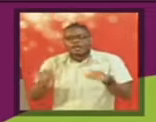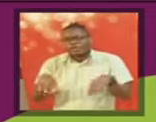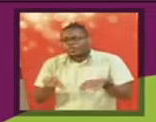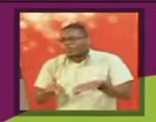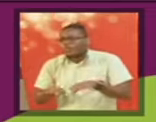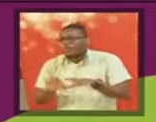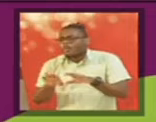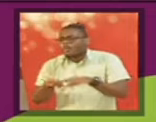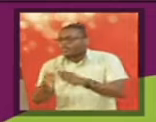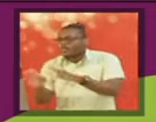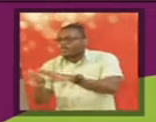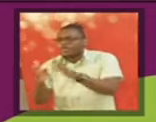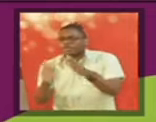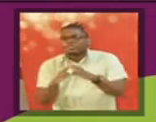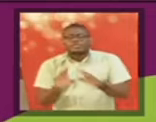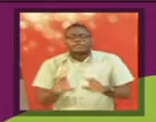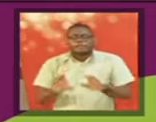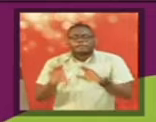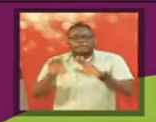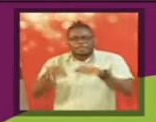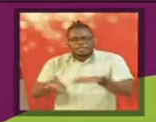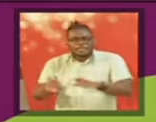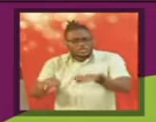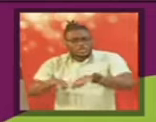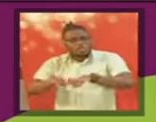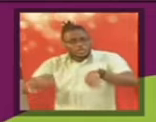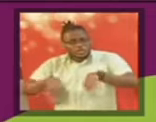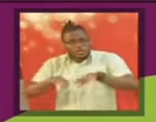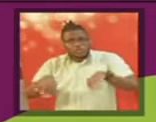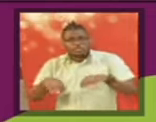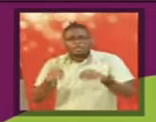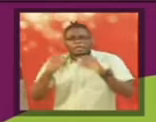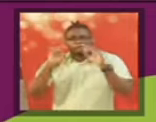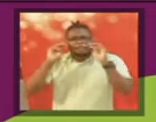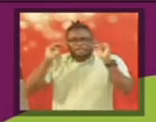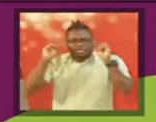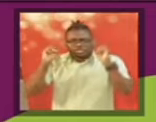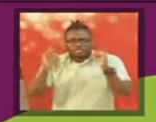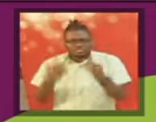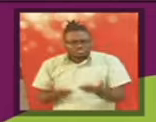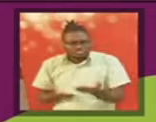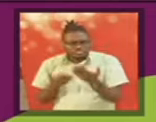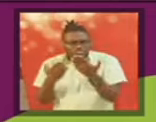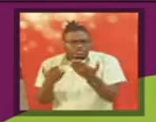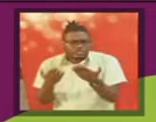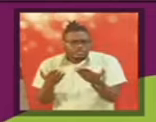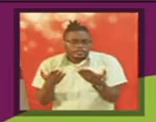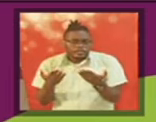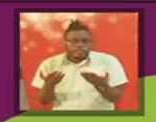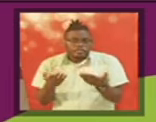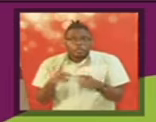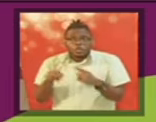done. So has the ministry received this proposal, and is the reopening of beaches for water sports being considered?